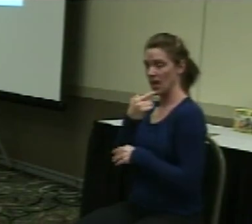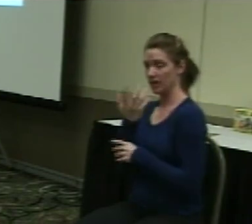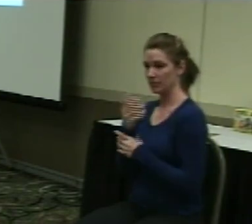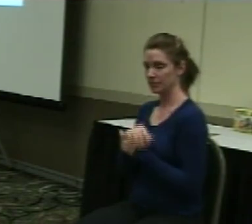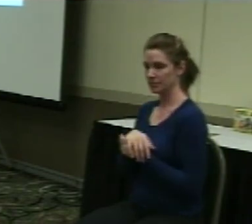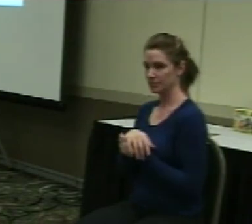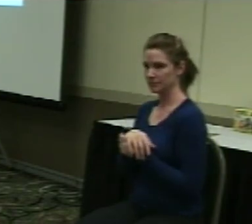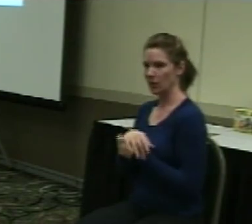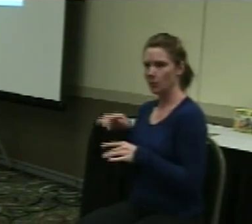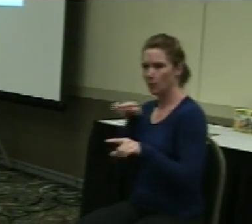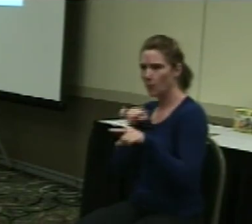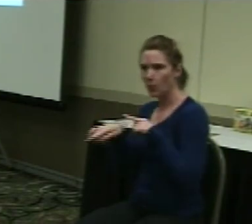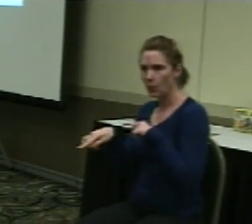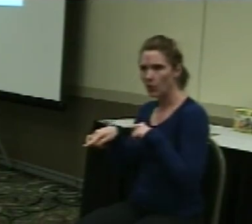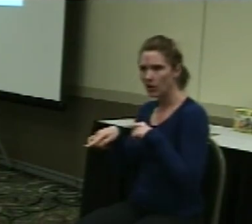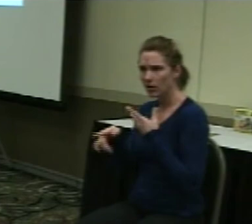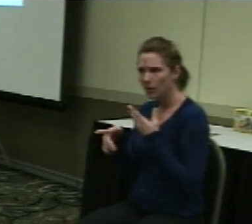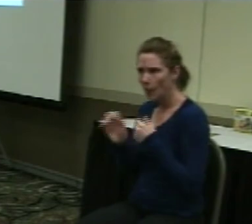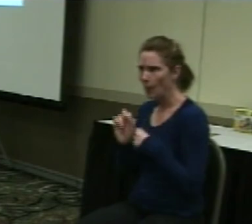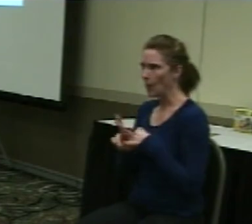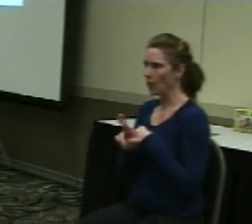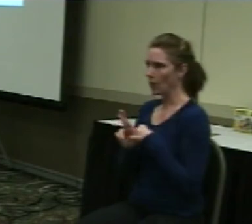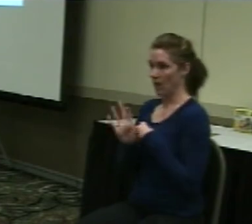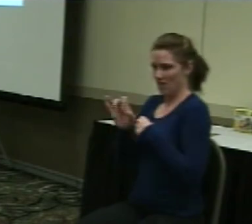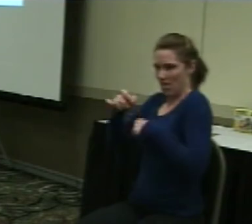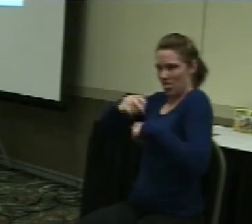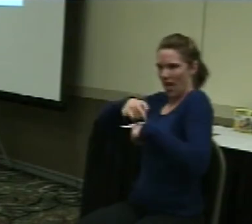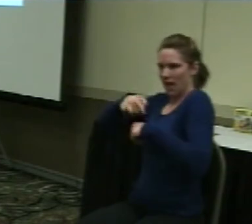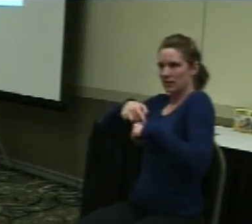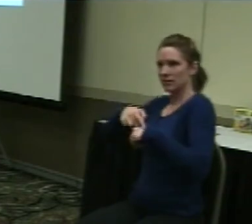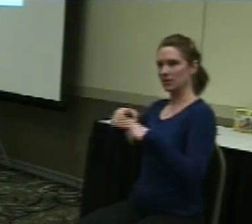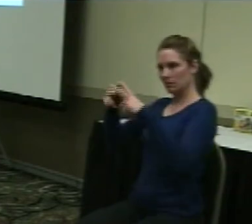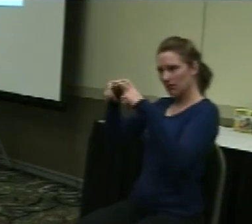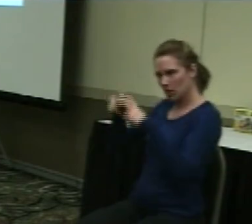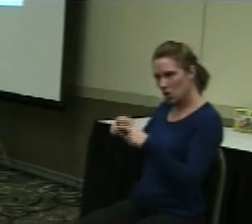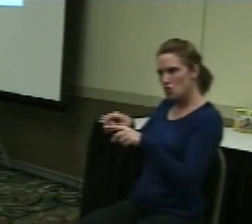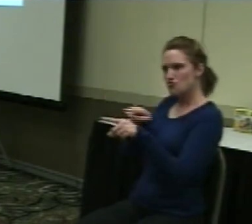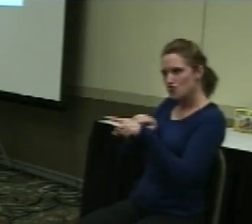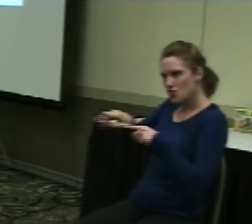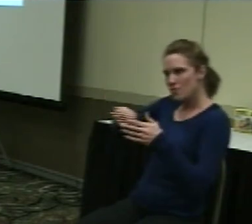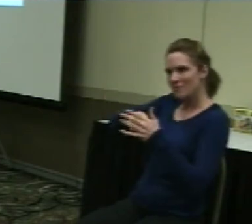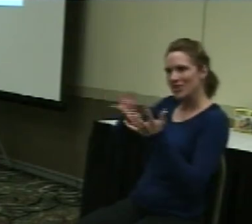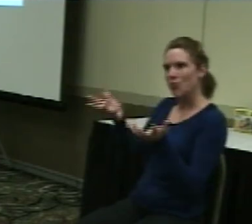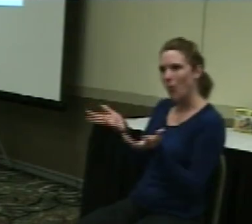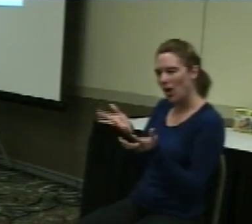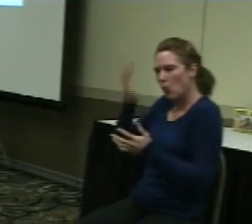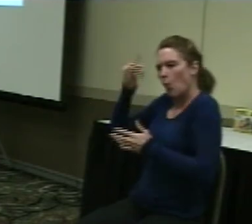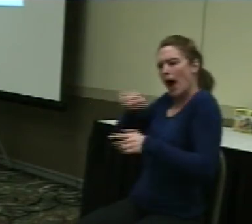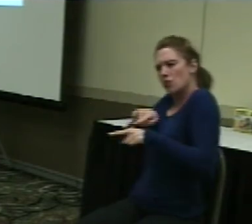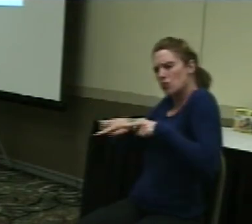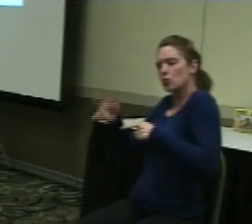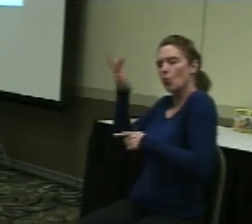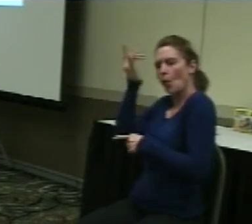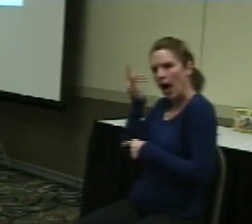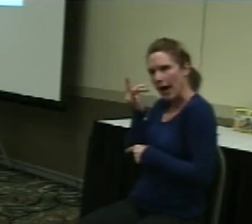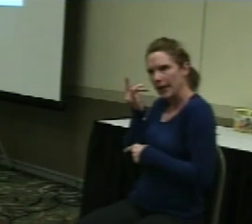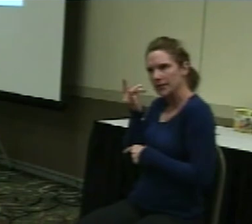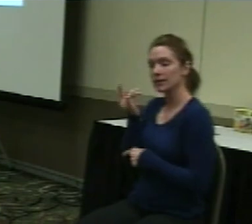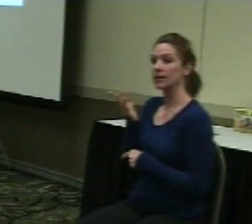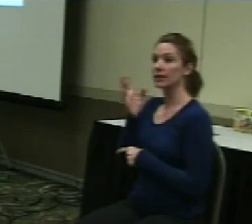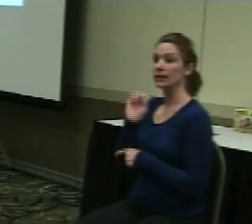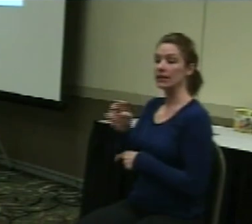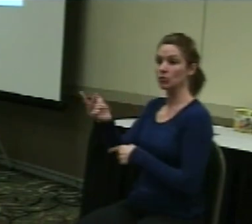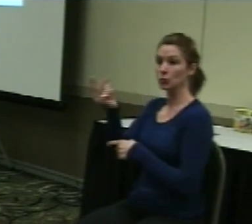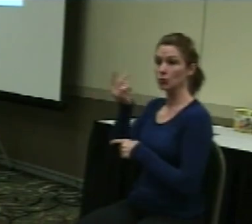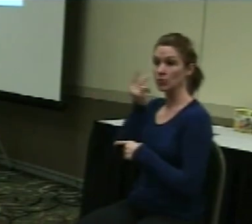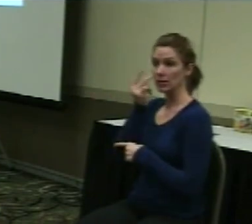you know, is he rude? And even then, what is it that he or she is doing to show a bad attitude? Can you